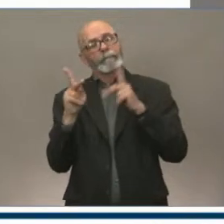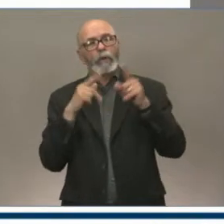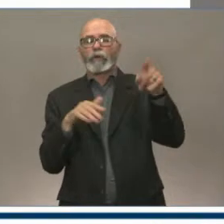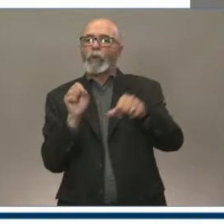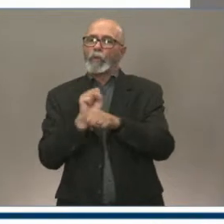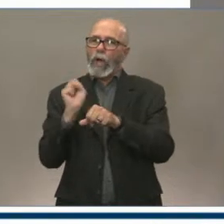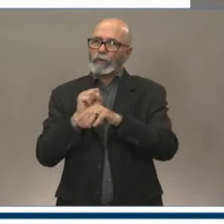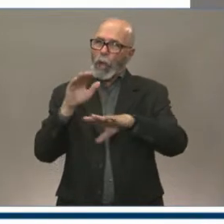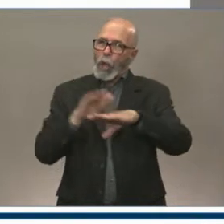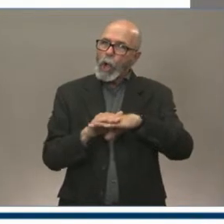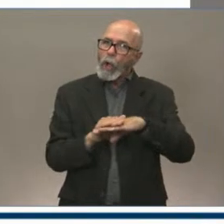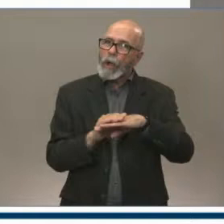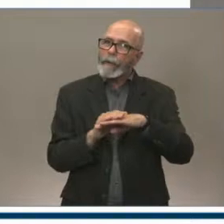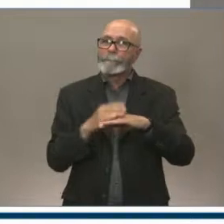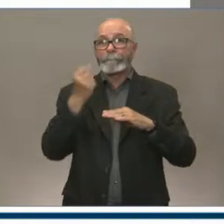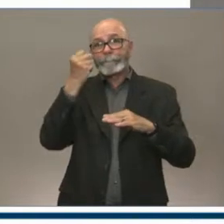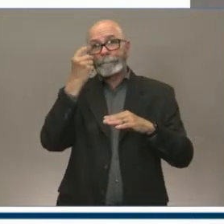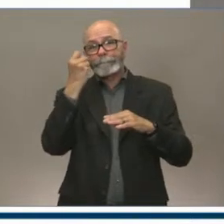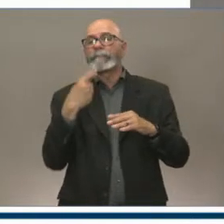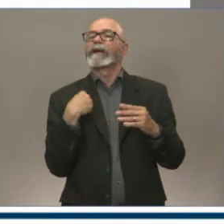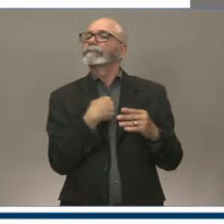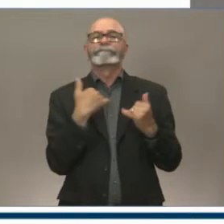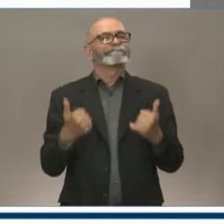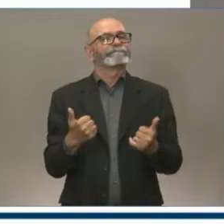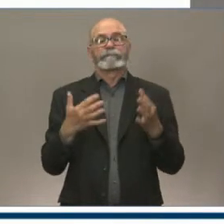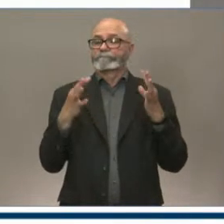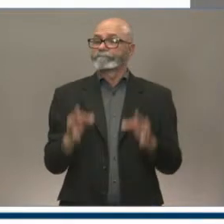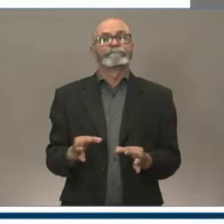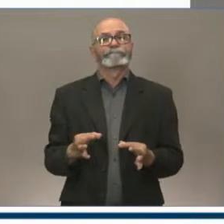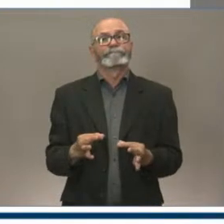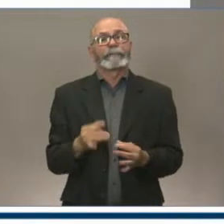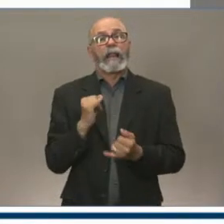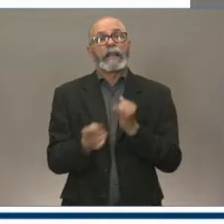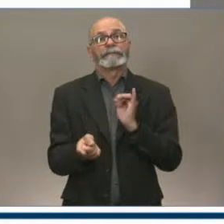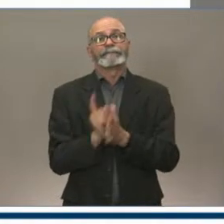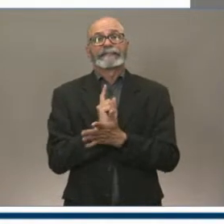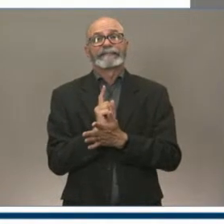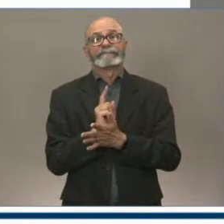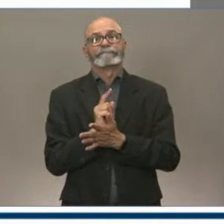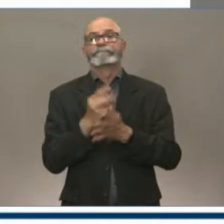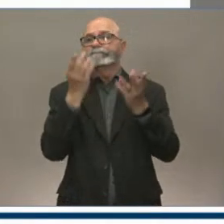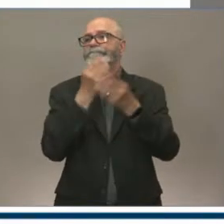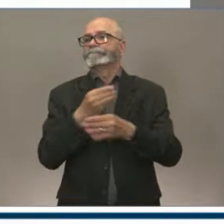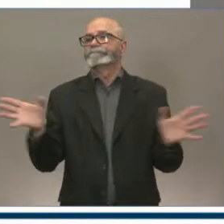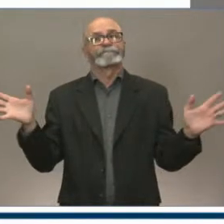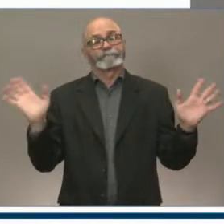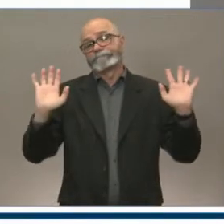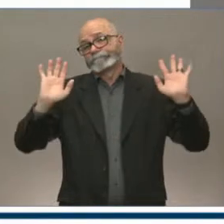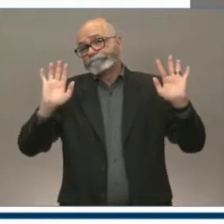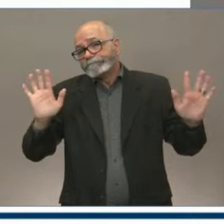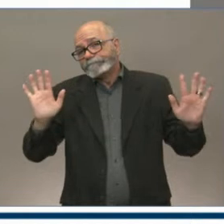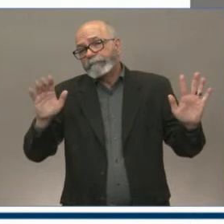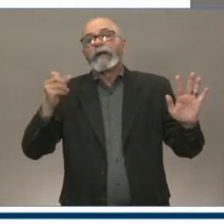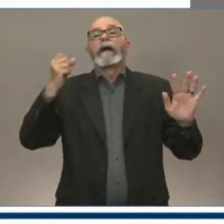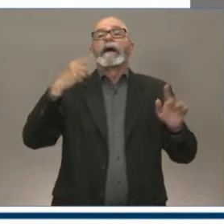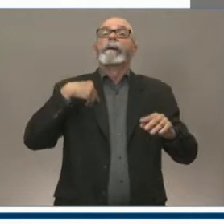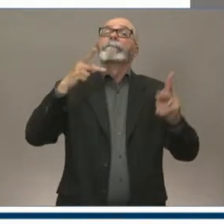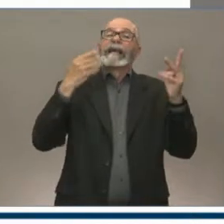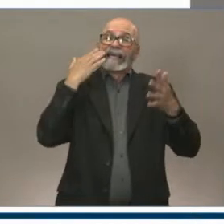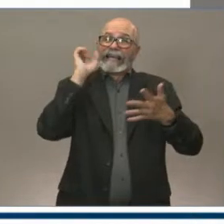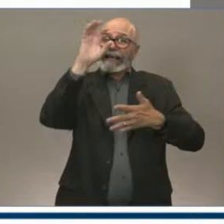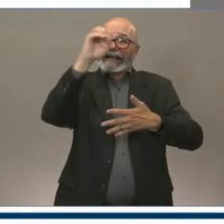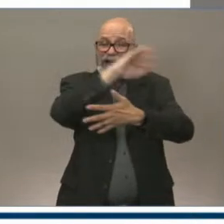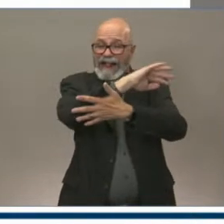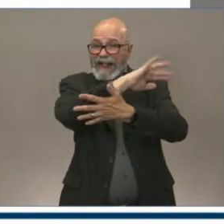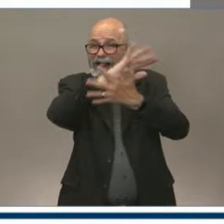We made this decision and are moving very rapidly. We're announcing it. Certainly, that list that I gave in my remarks of those 10 types